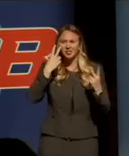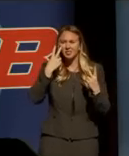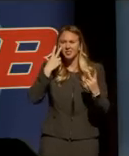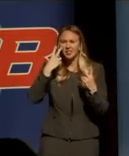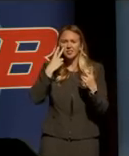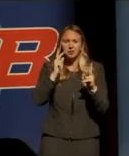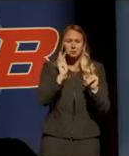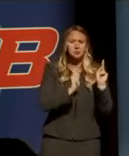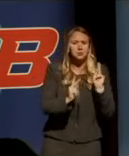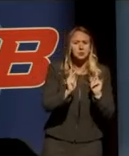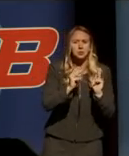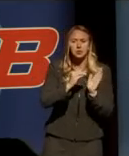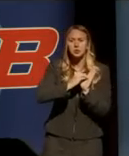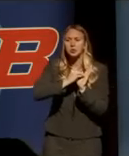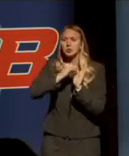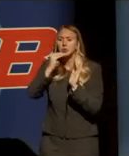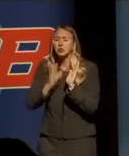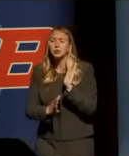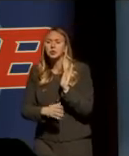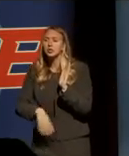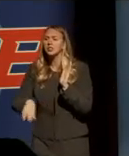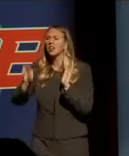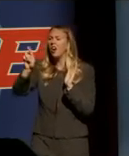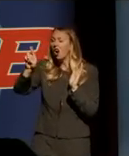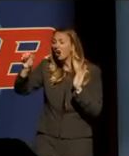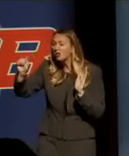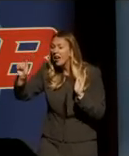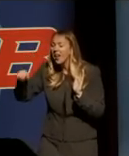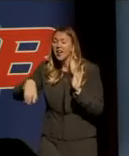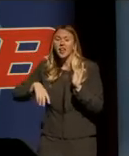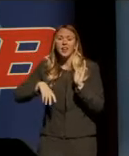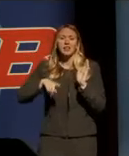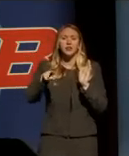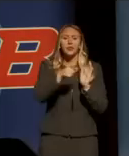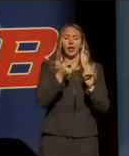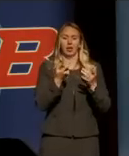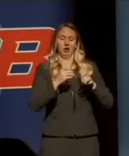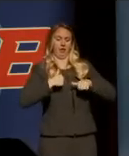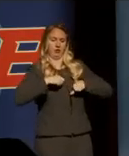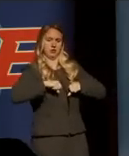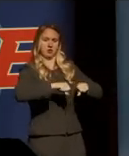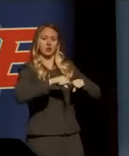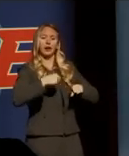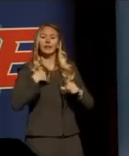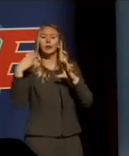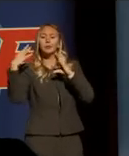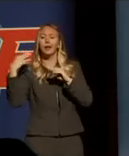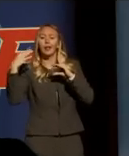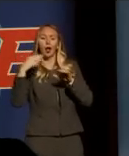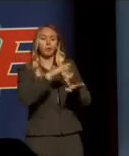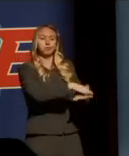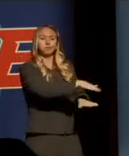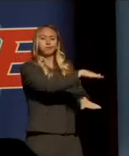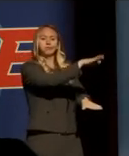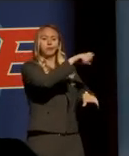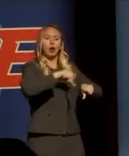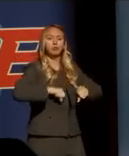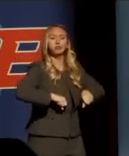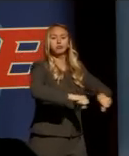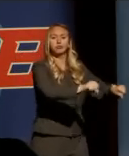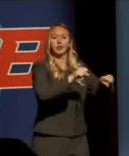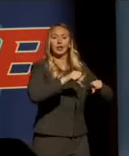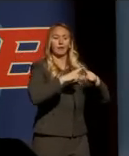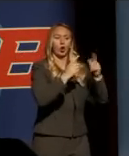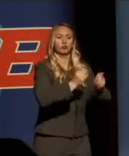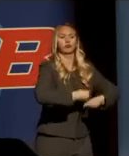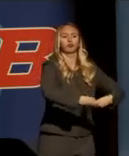students who were residence hall assistants and were pushing these carts that were stacked with pillows so they could go distribute them in the dorms.